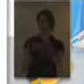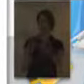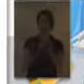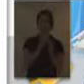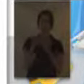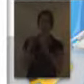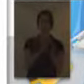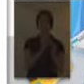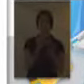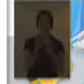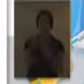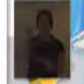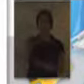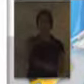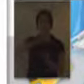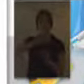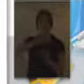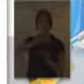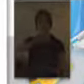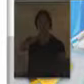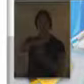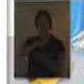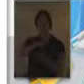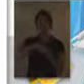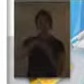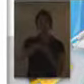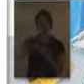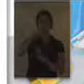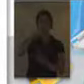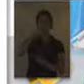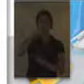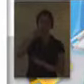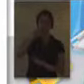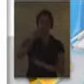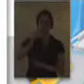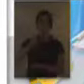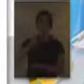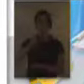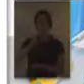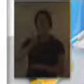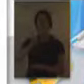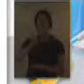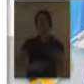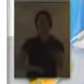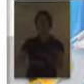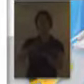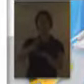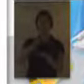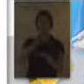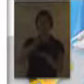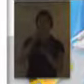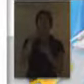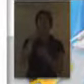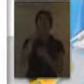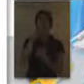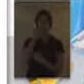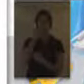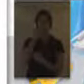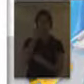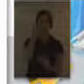to the upper levels of the layers. So this has been developed using